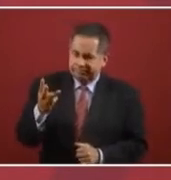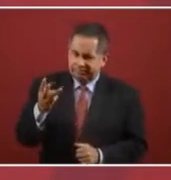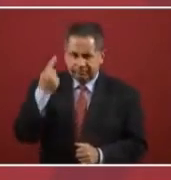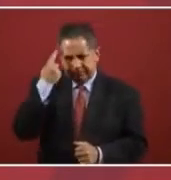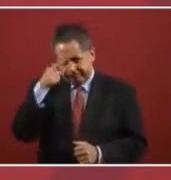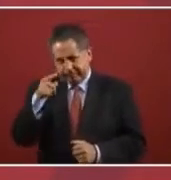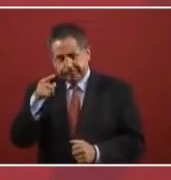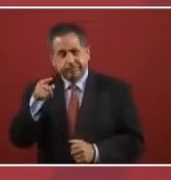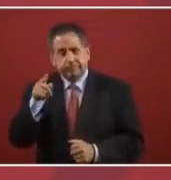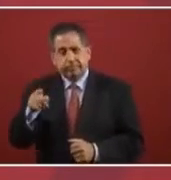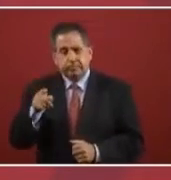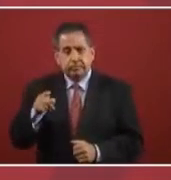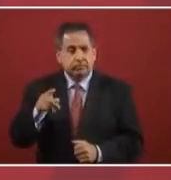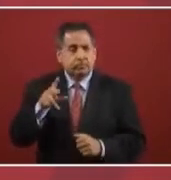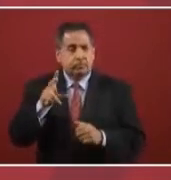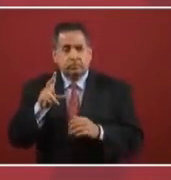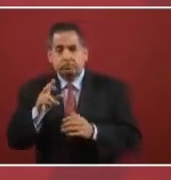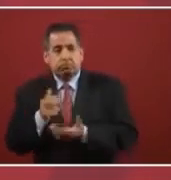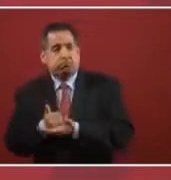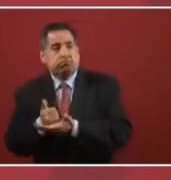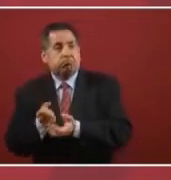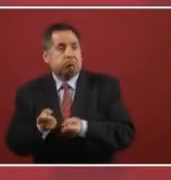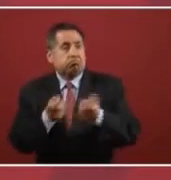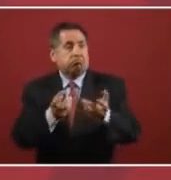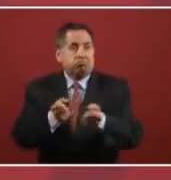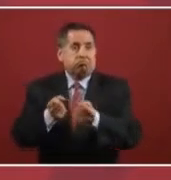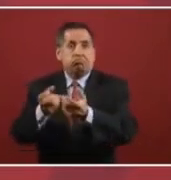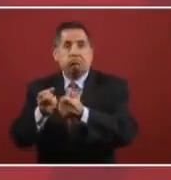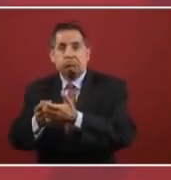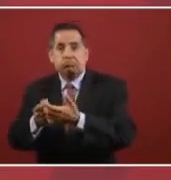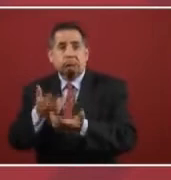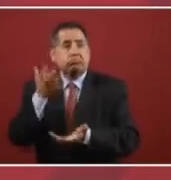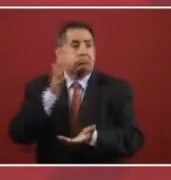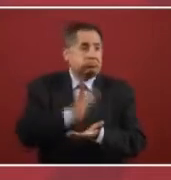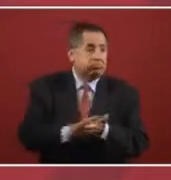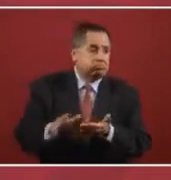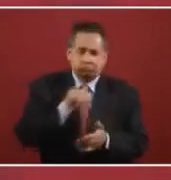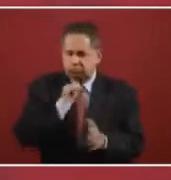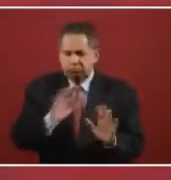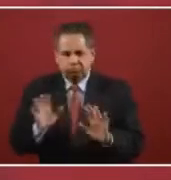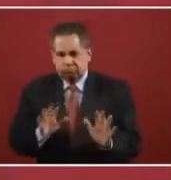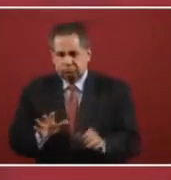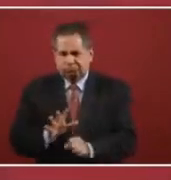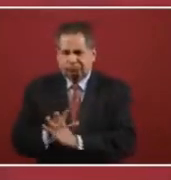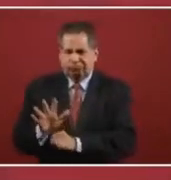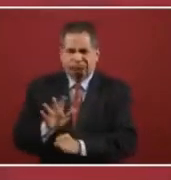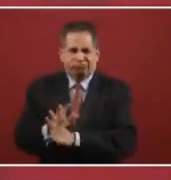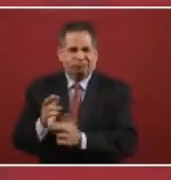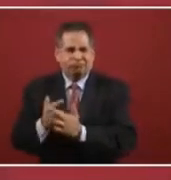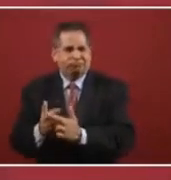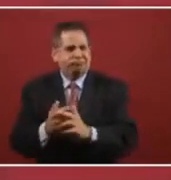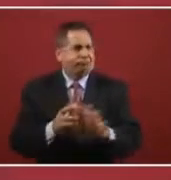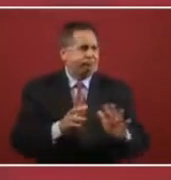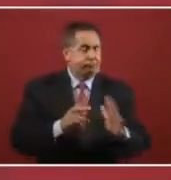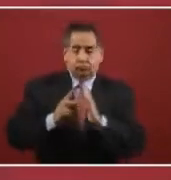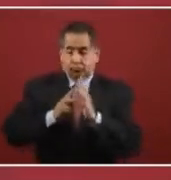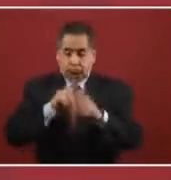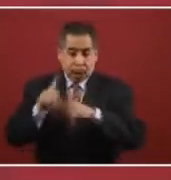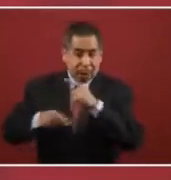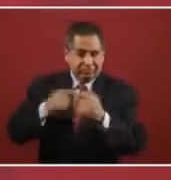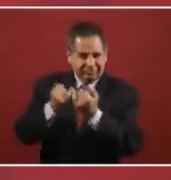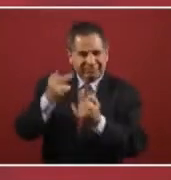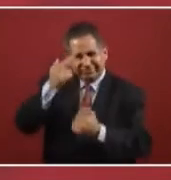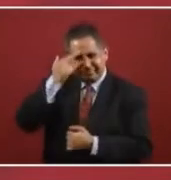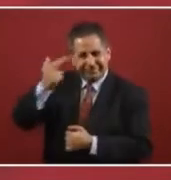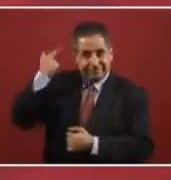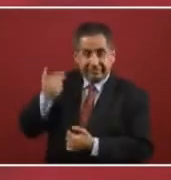TN3. Que no nos falte, so that we not fail with the combustible, with the gasoline. Volver a pasar. We will